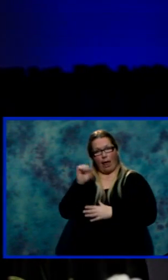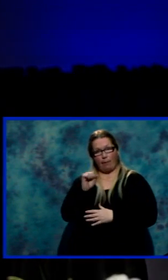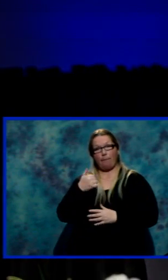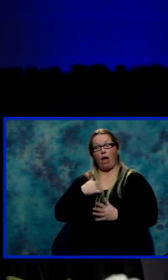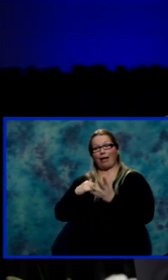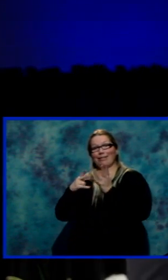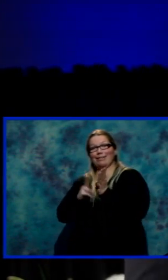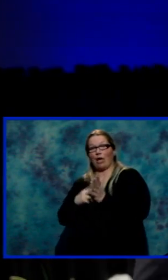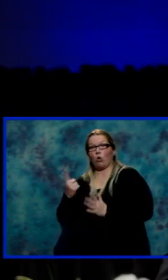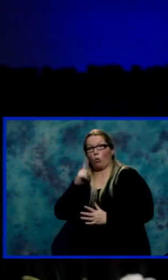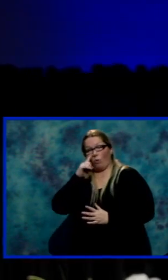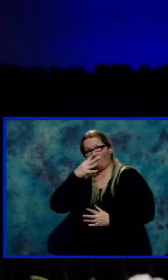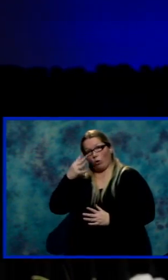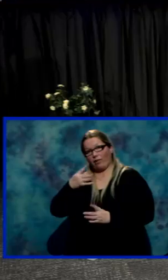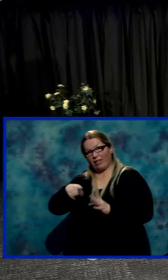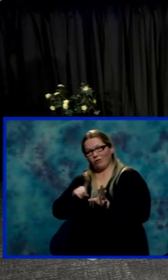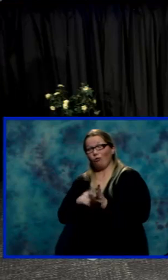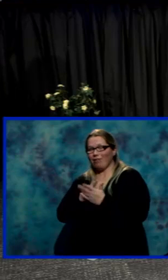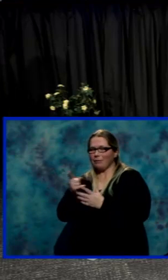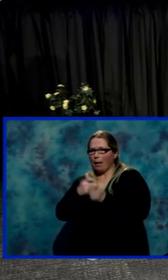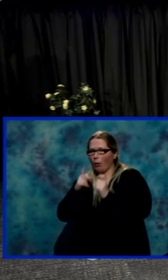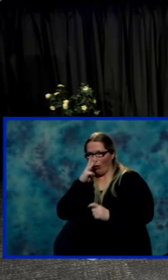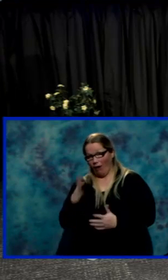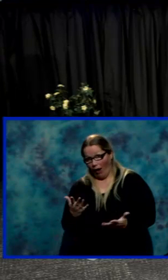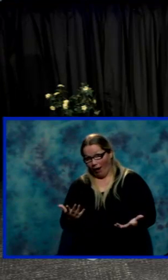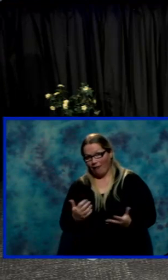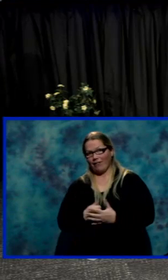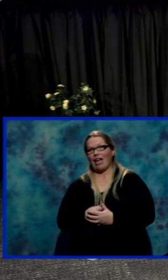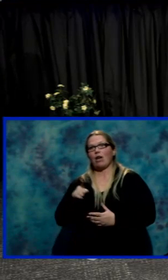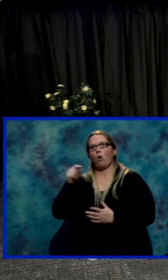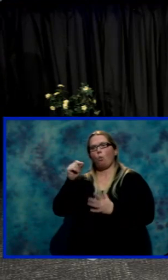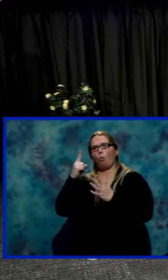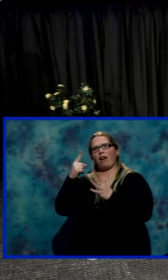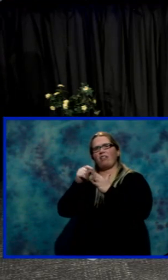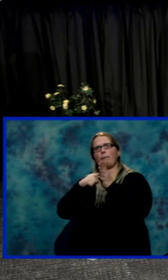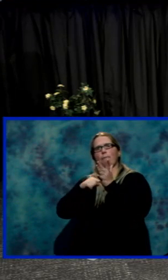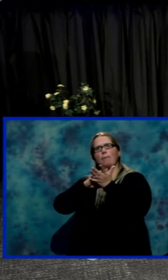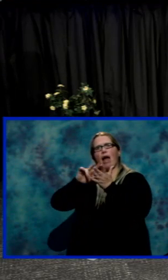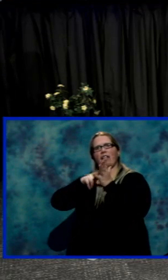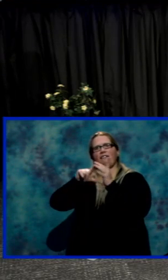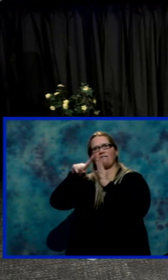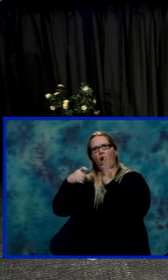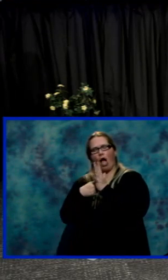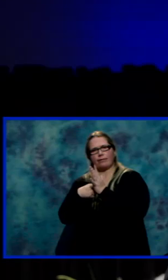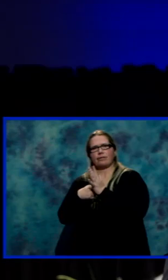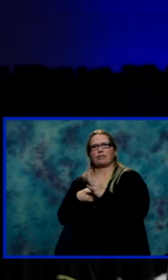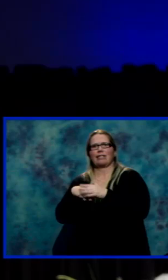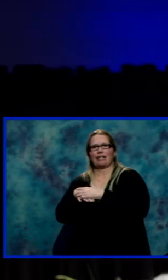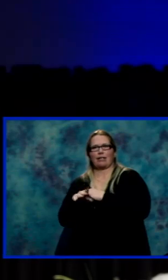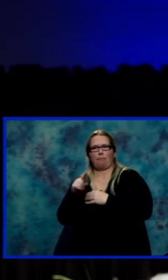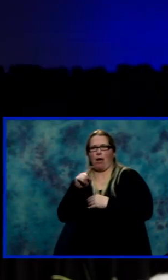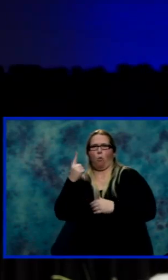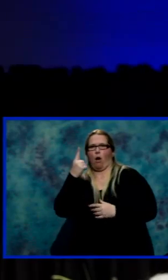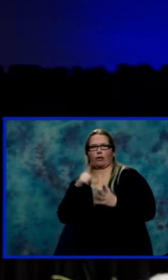turning 14 this year and really turning 35, is one of the Pathfinders out there in the cold, -1 degree, and I'm loving